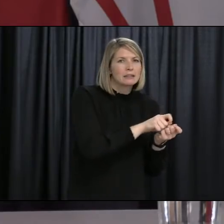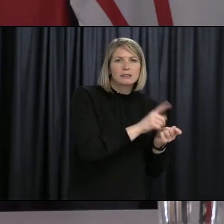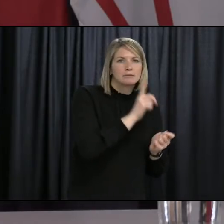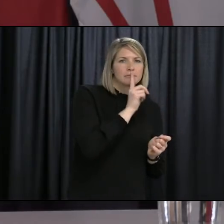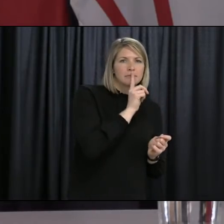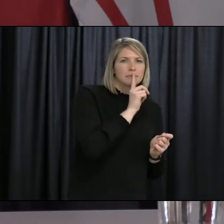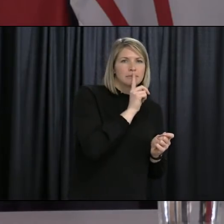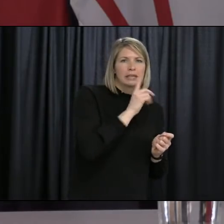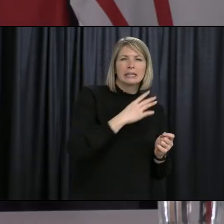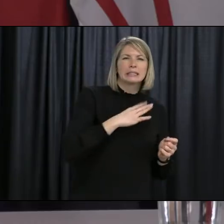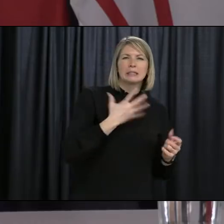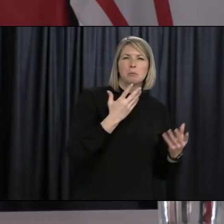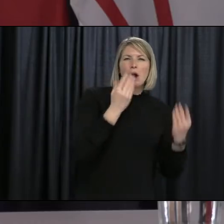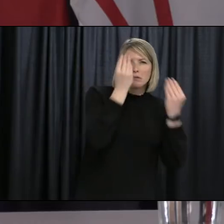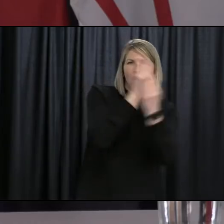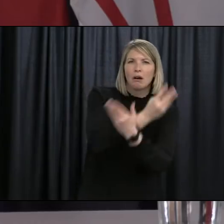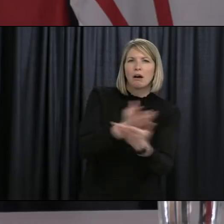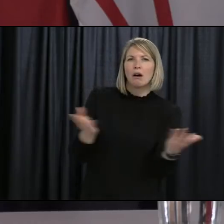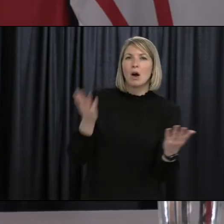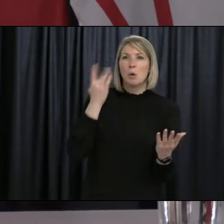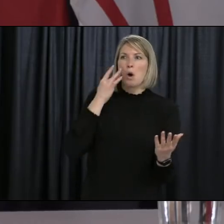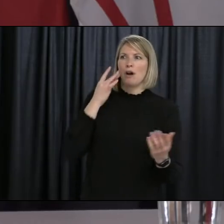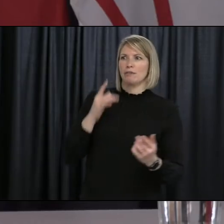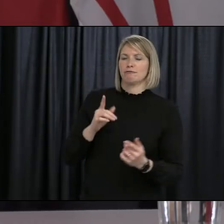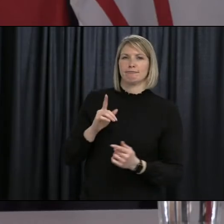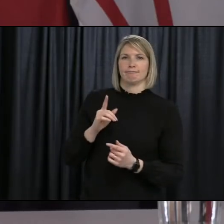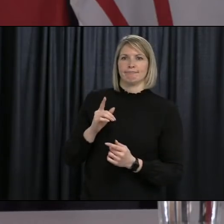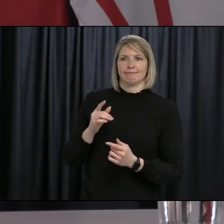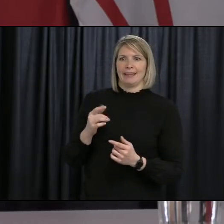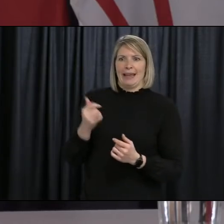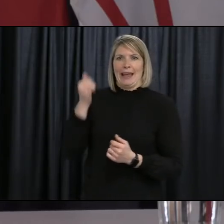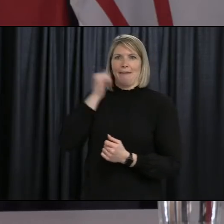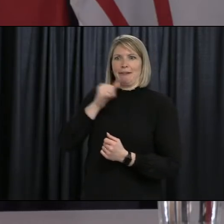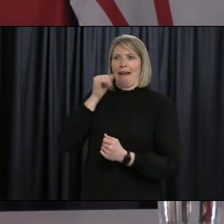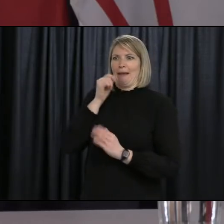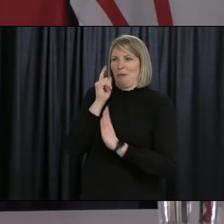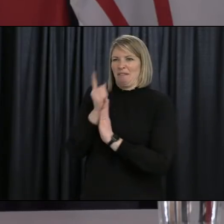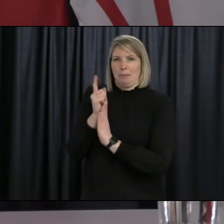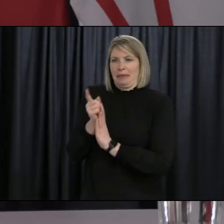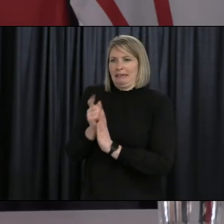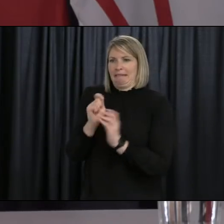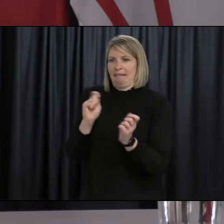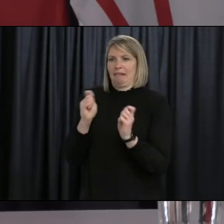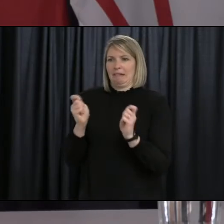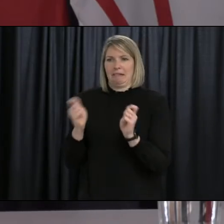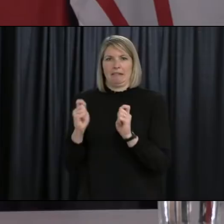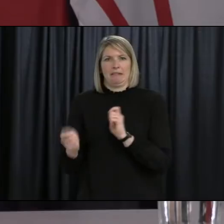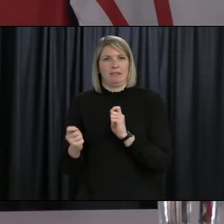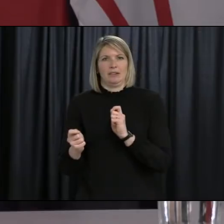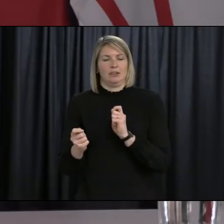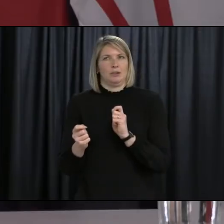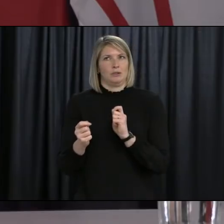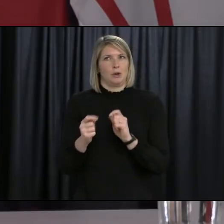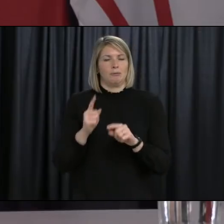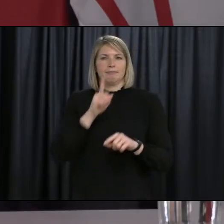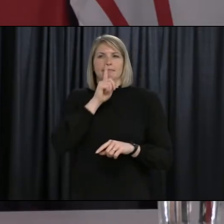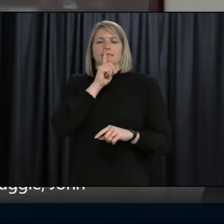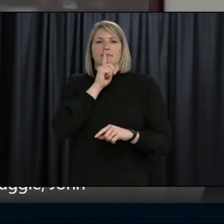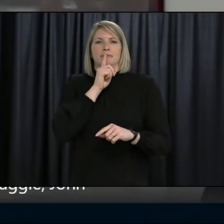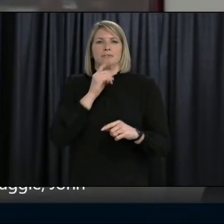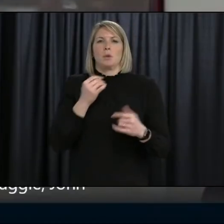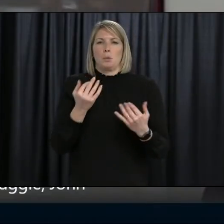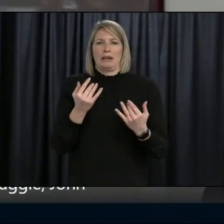wouldn't have been accurate as the numbers were coming in real time, and as Dr. Fitzgerald said, this situation is evolving. Just to be